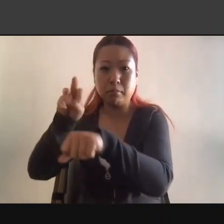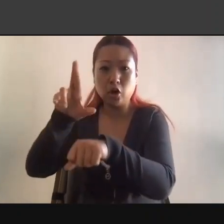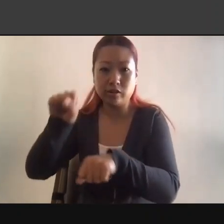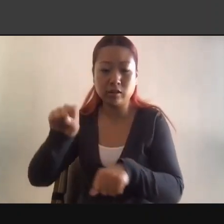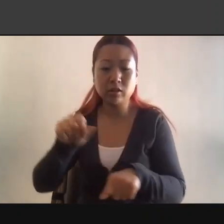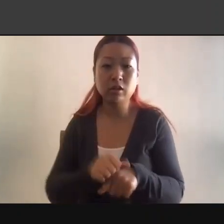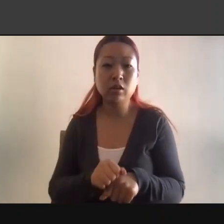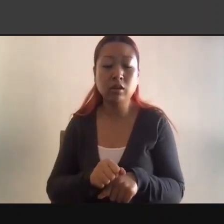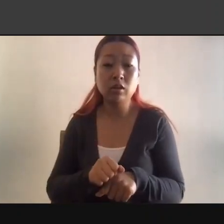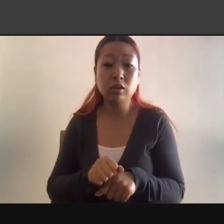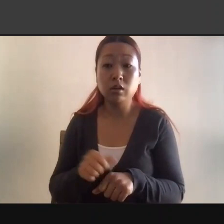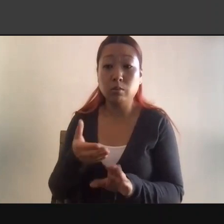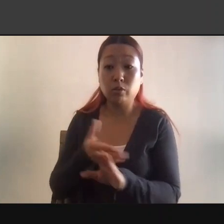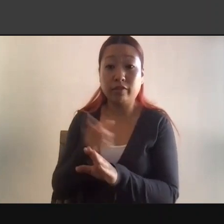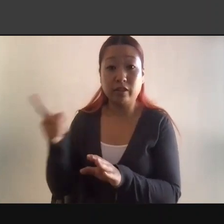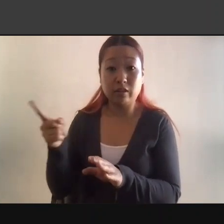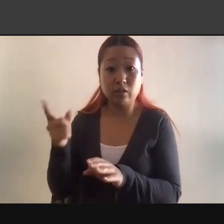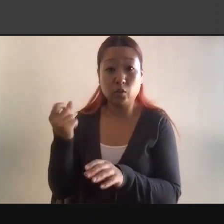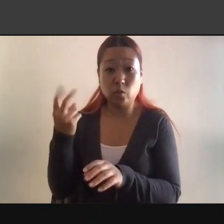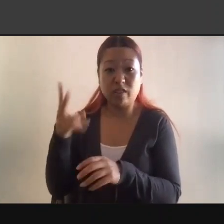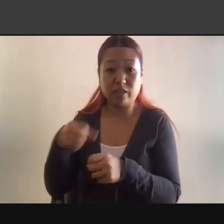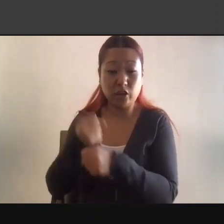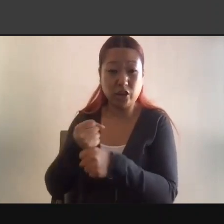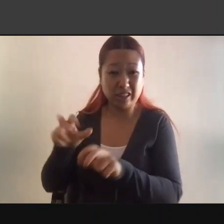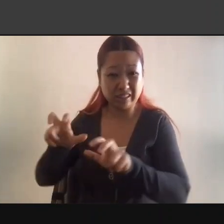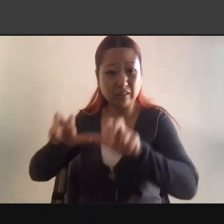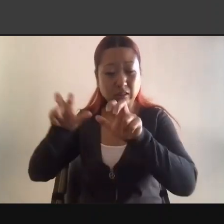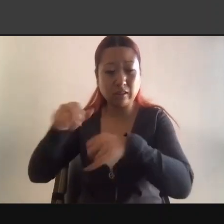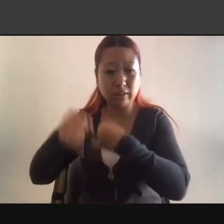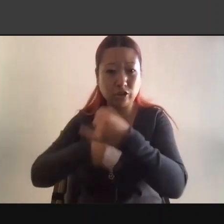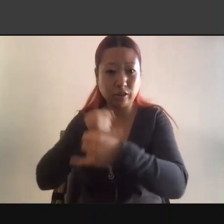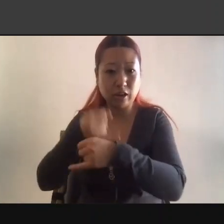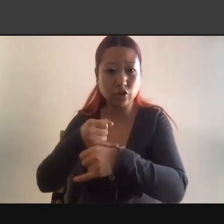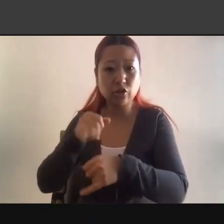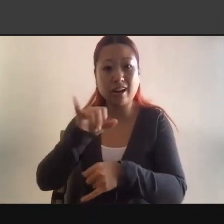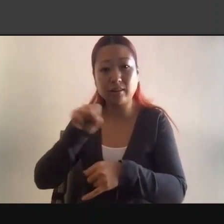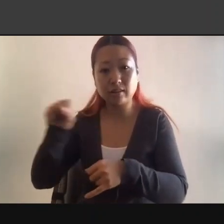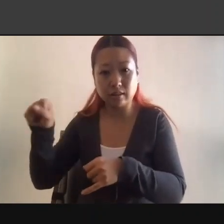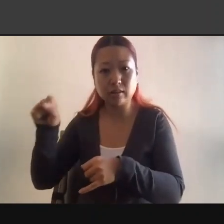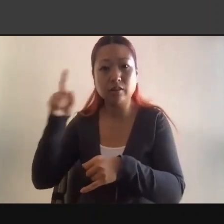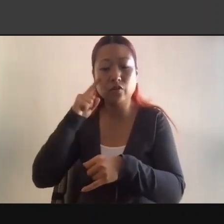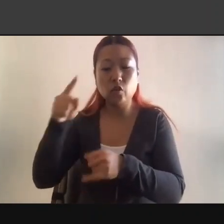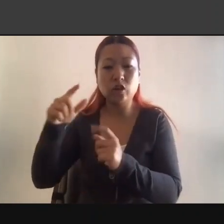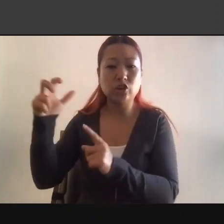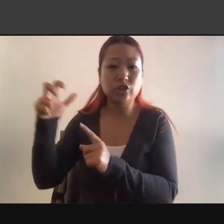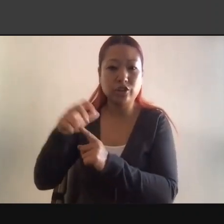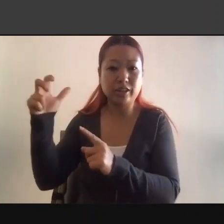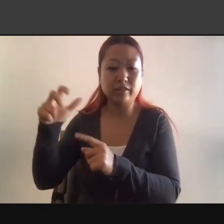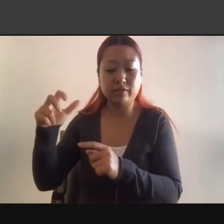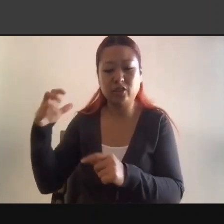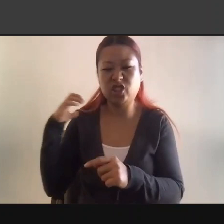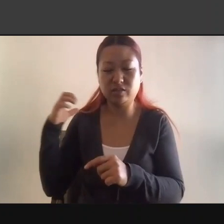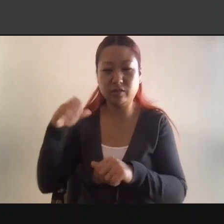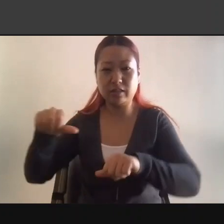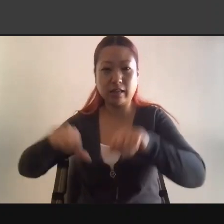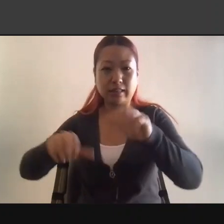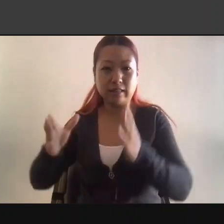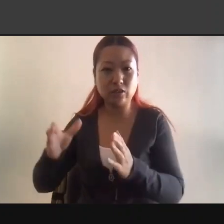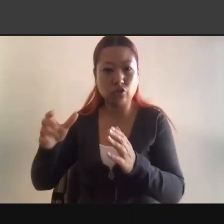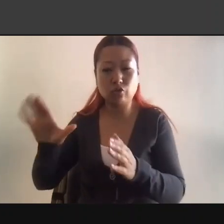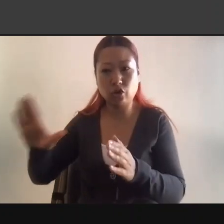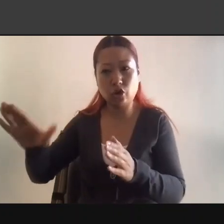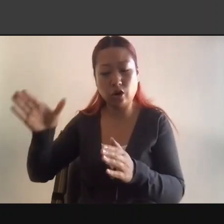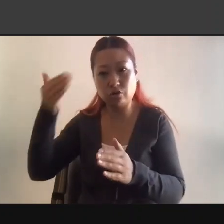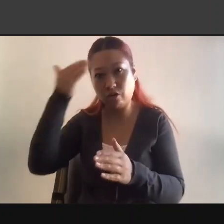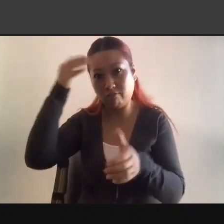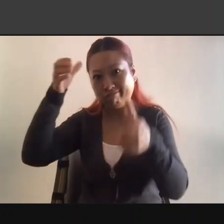She previously spent over 12 years as the International Space Station Program Chief Scientist. So she comes with a wealth of knowledge, a wealth